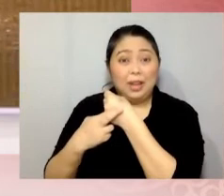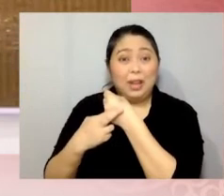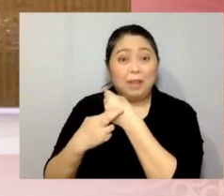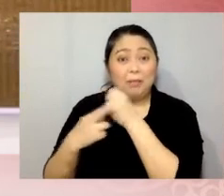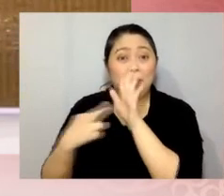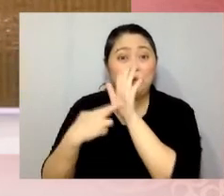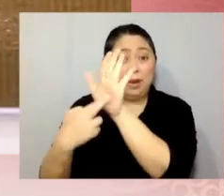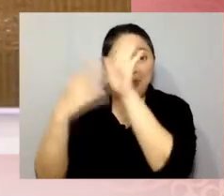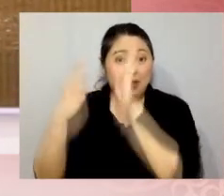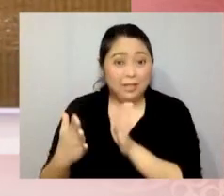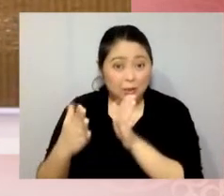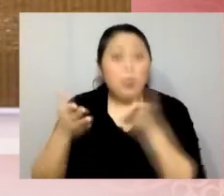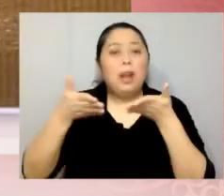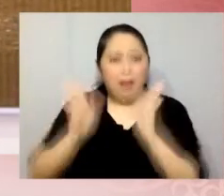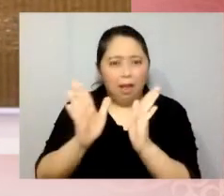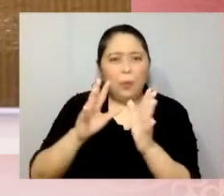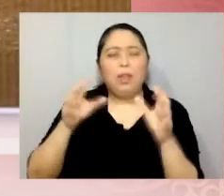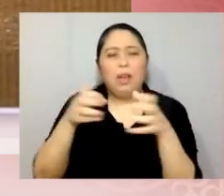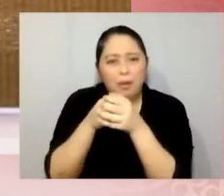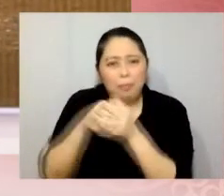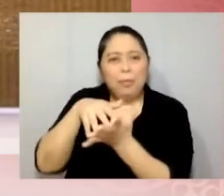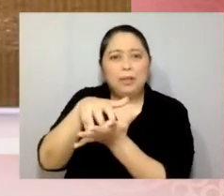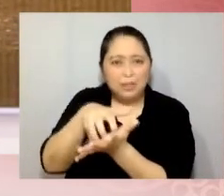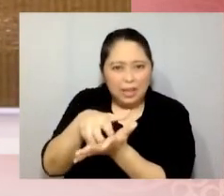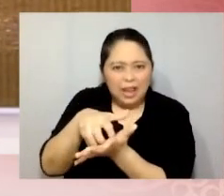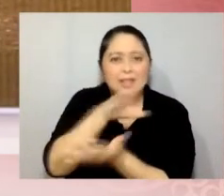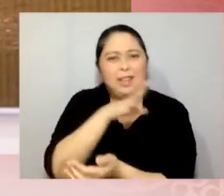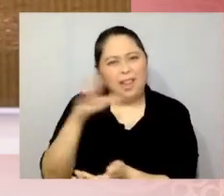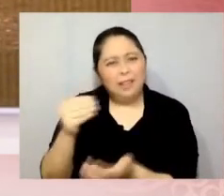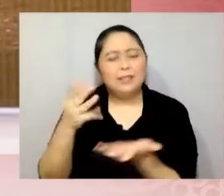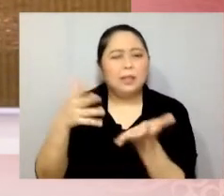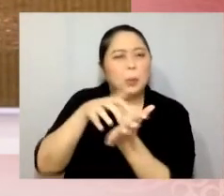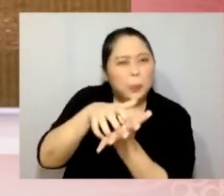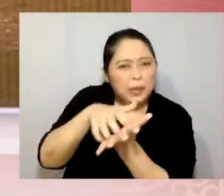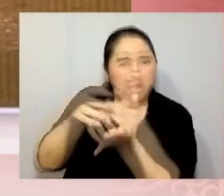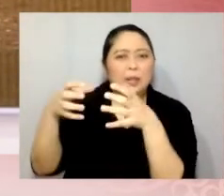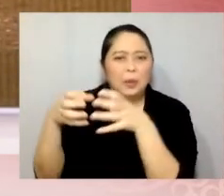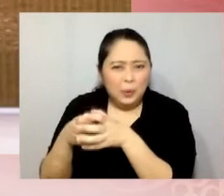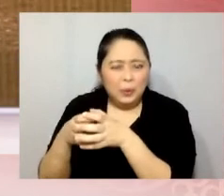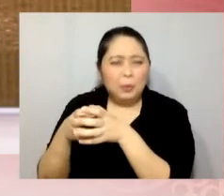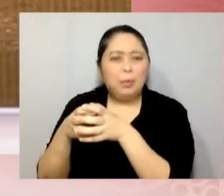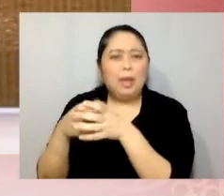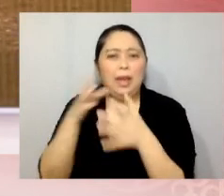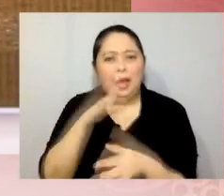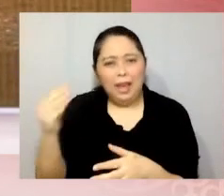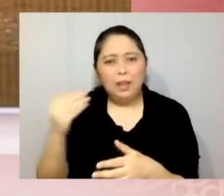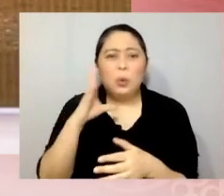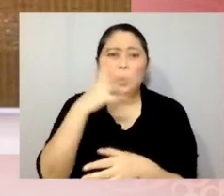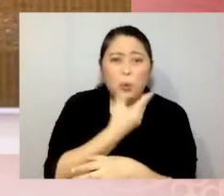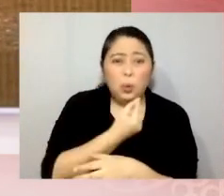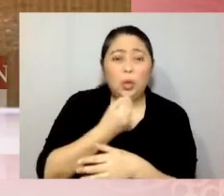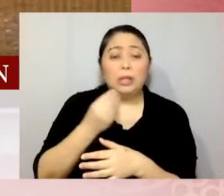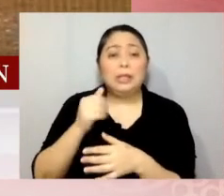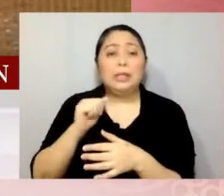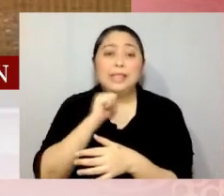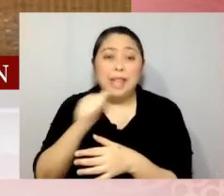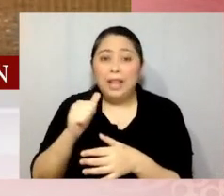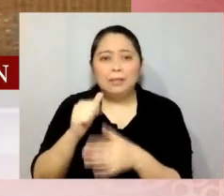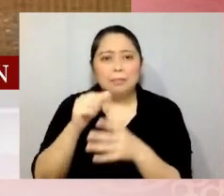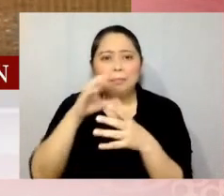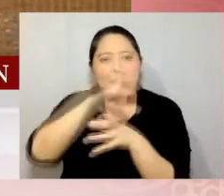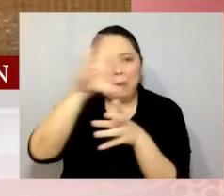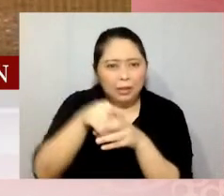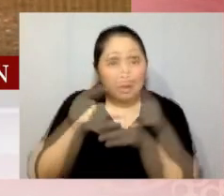sectors, our vulnerable sectors, the numerical minorities also, to be part of